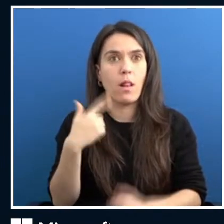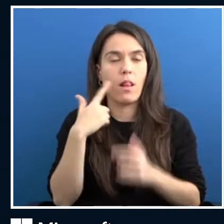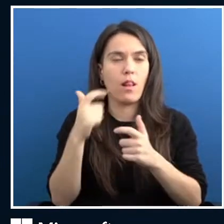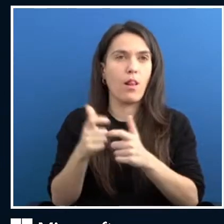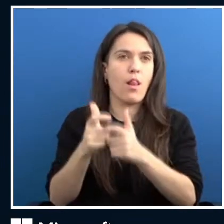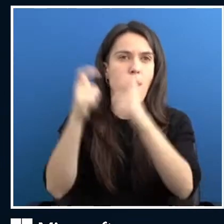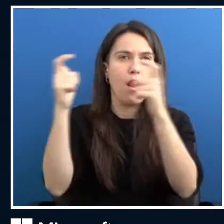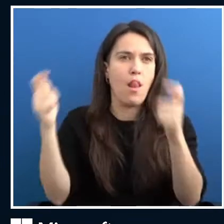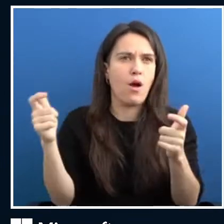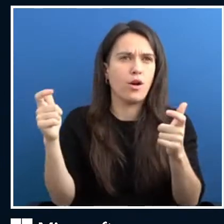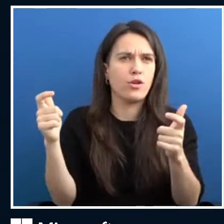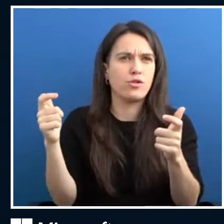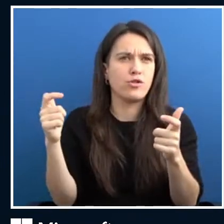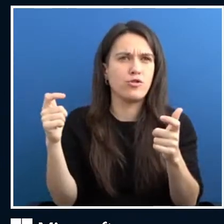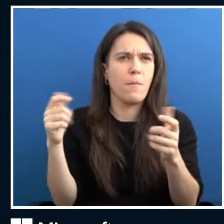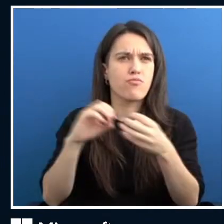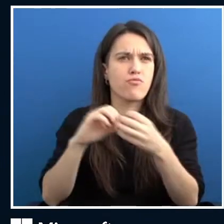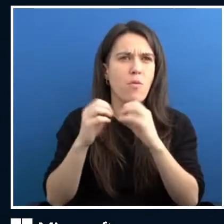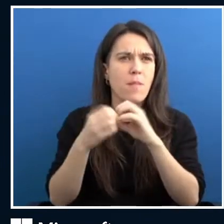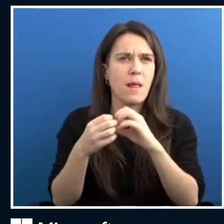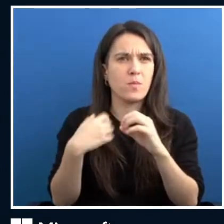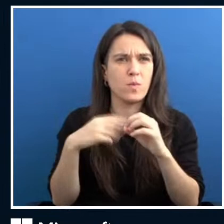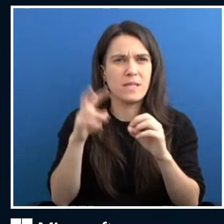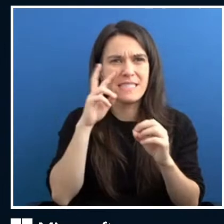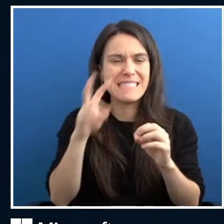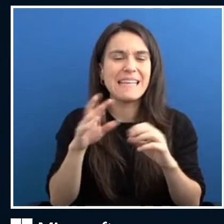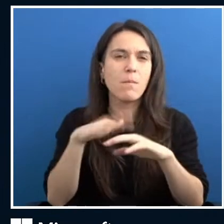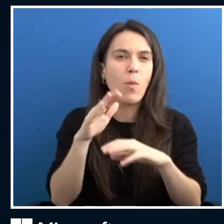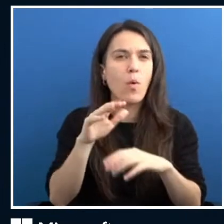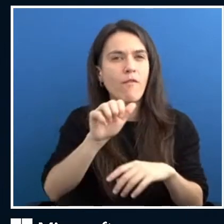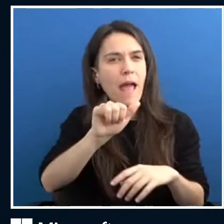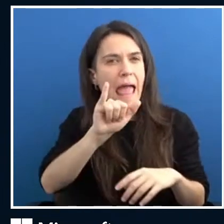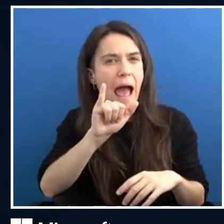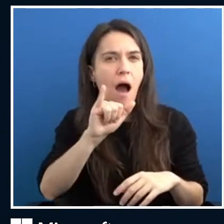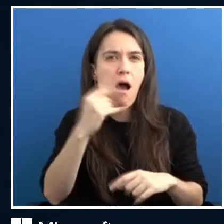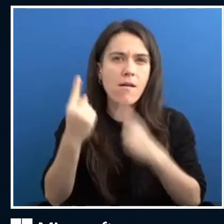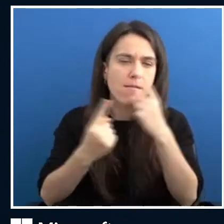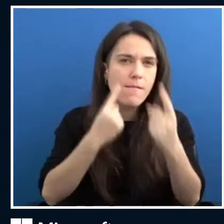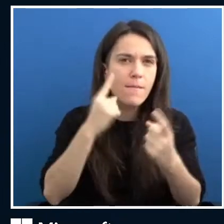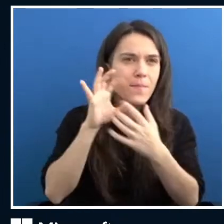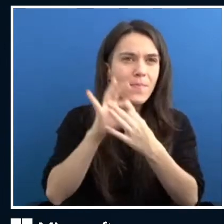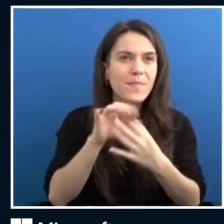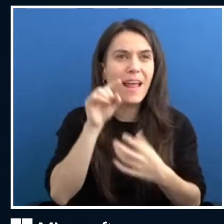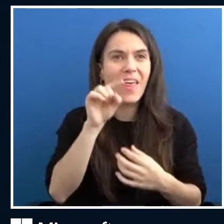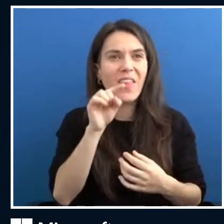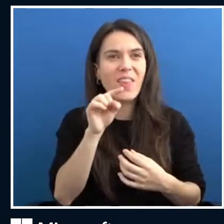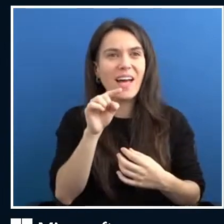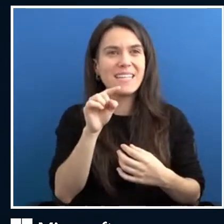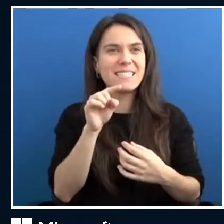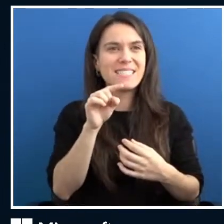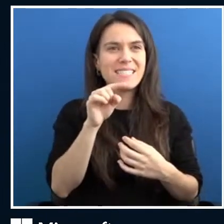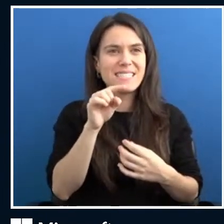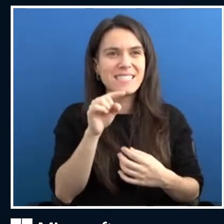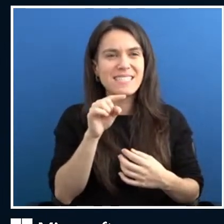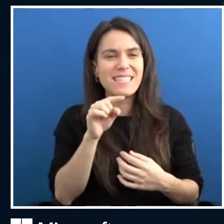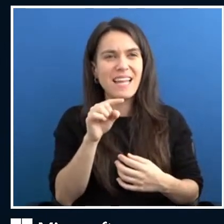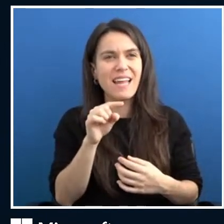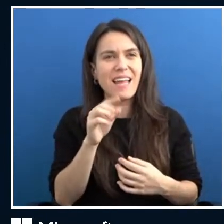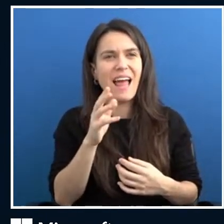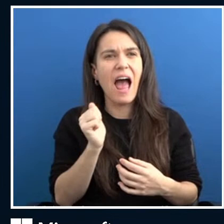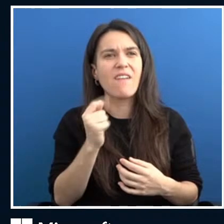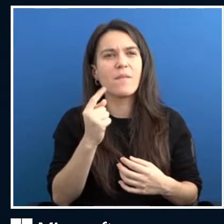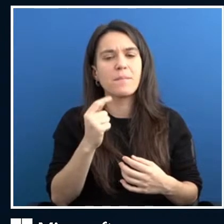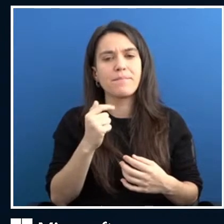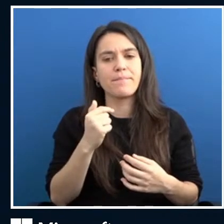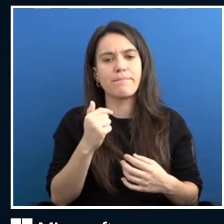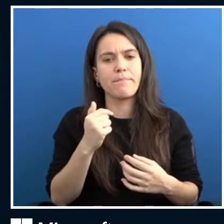large problems, especially around AI. And that's where you have the sort of the vision of a large university, along